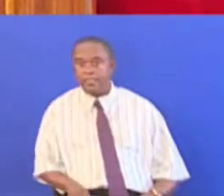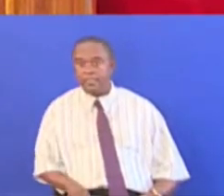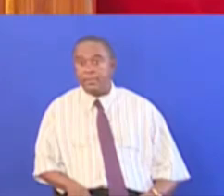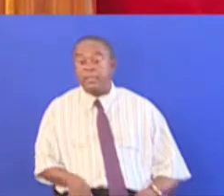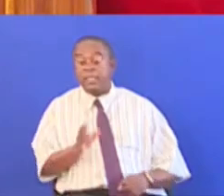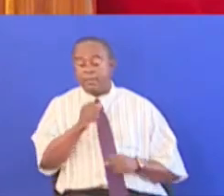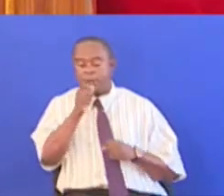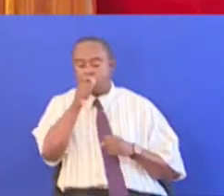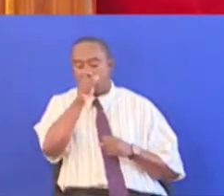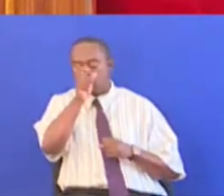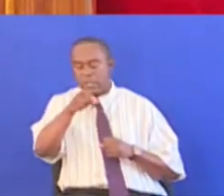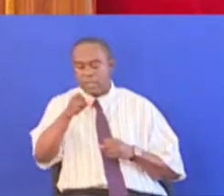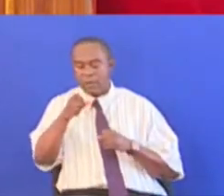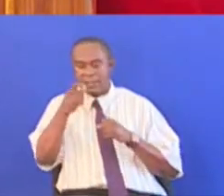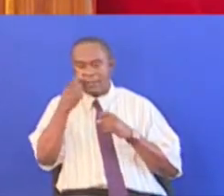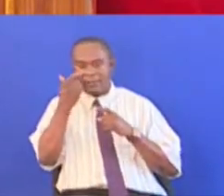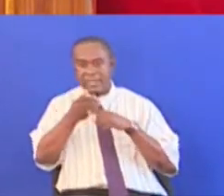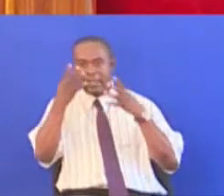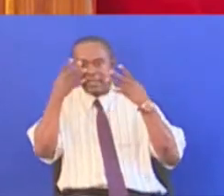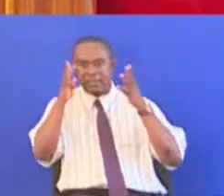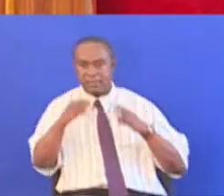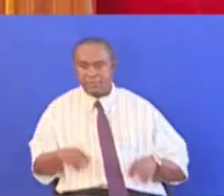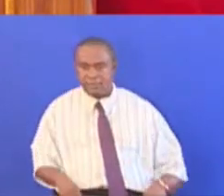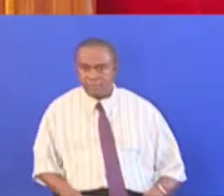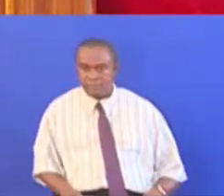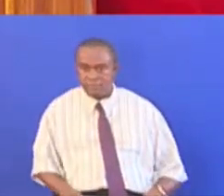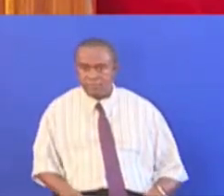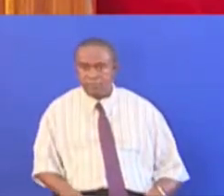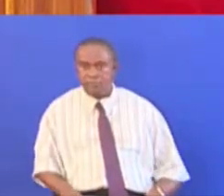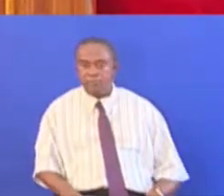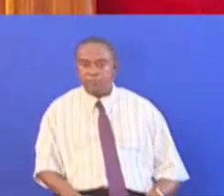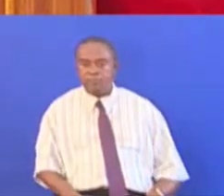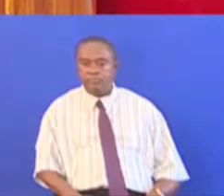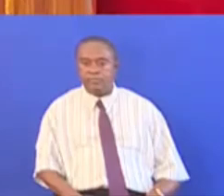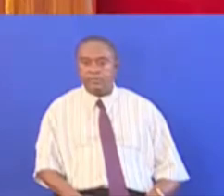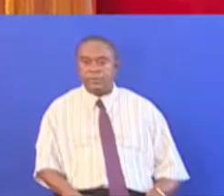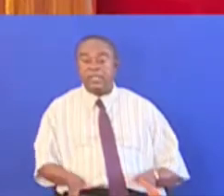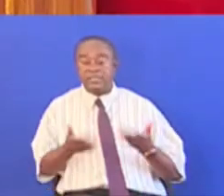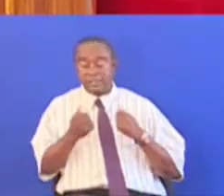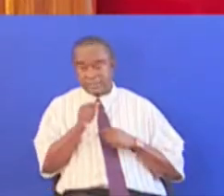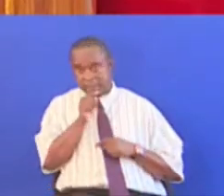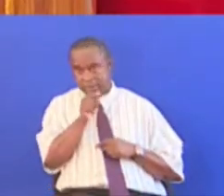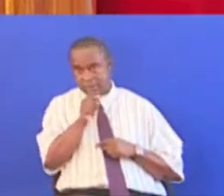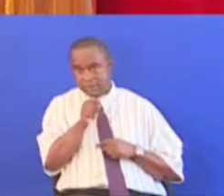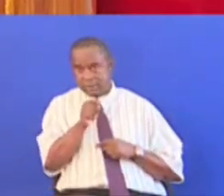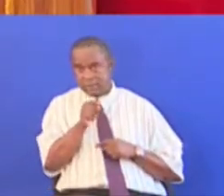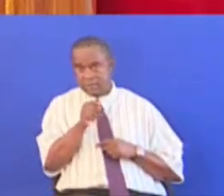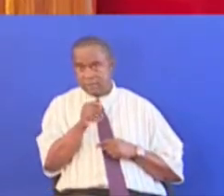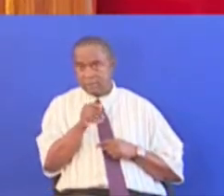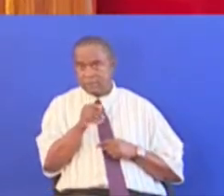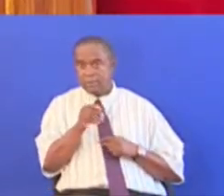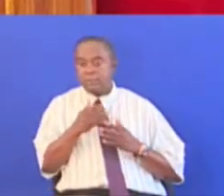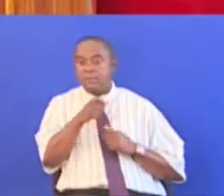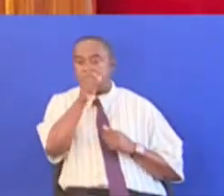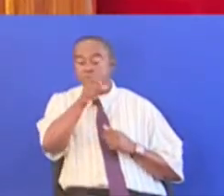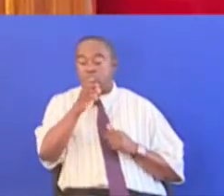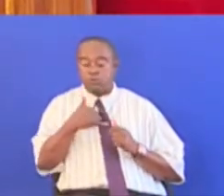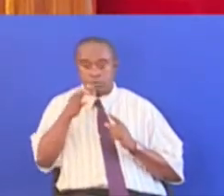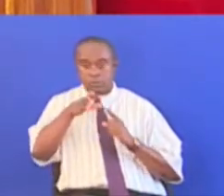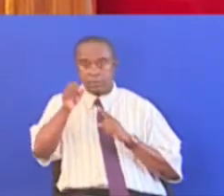of Tanganyika. In order to be certain, as far as humanly possible to be